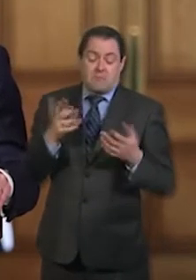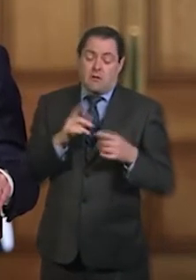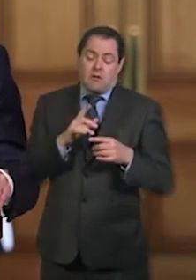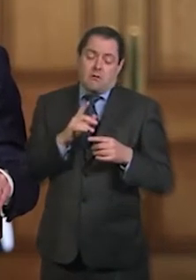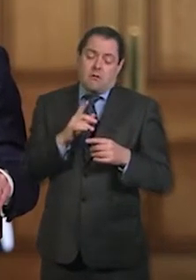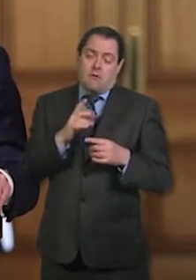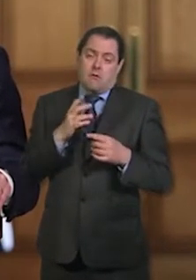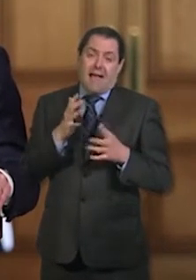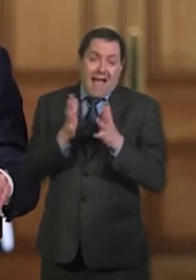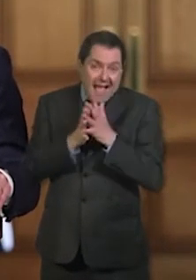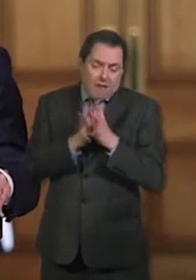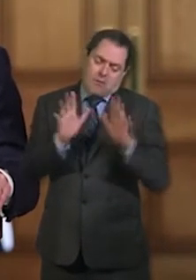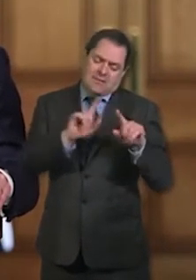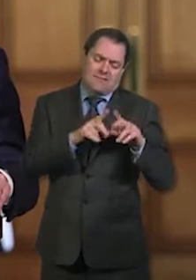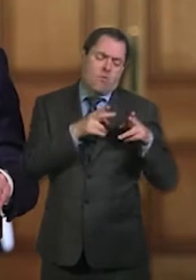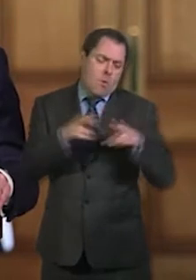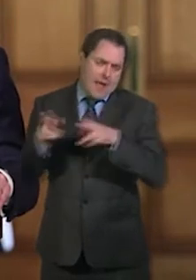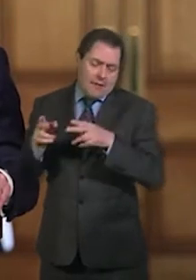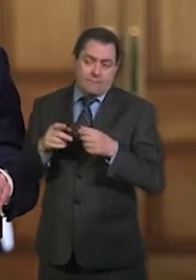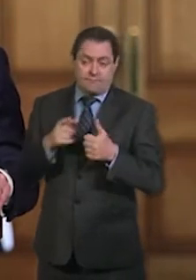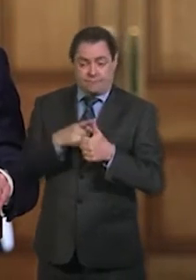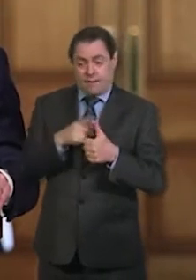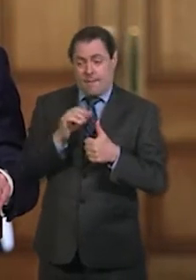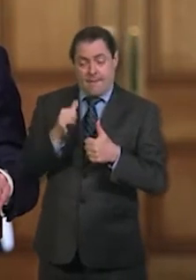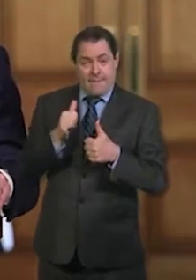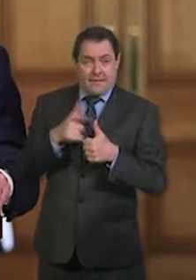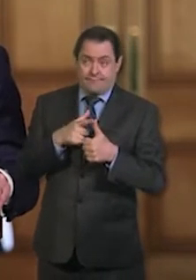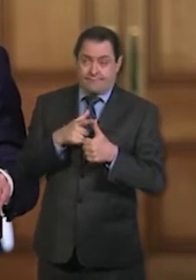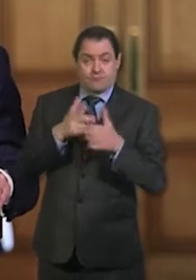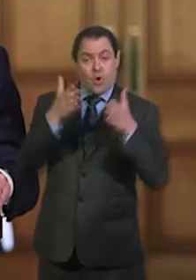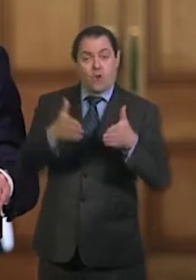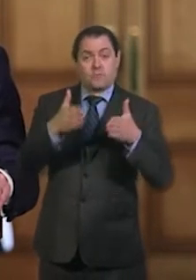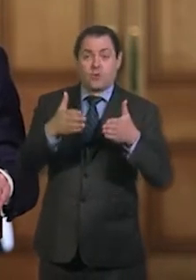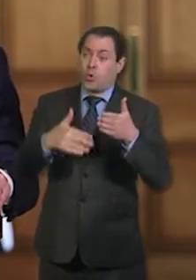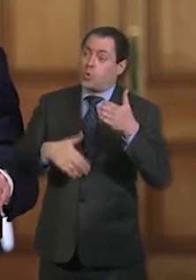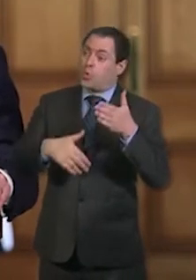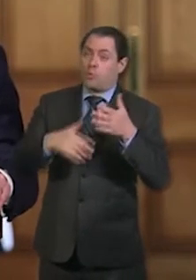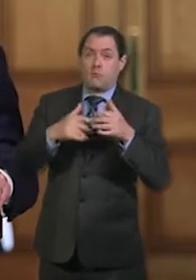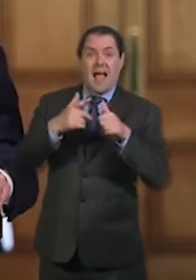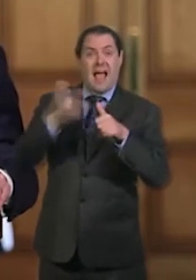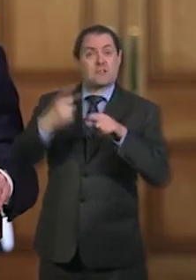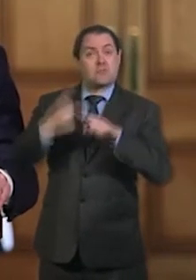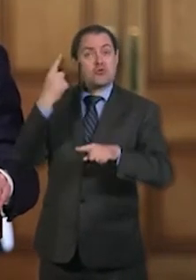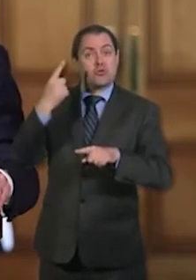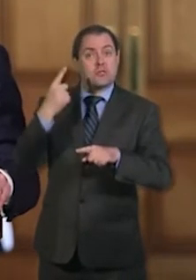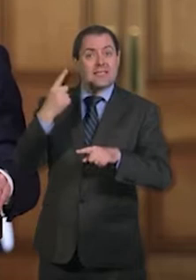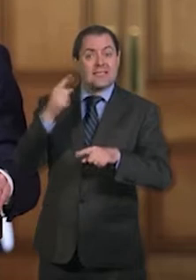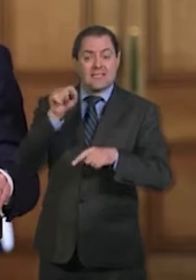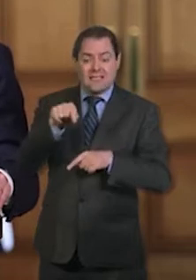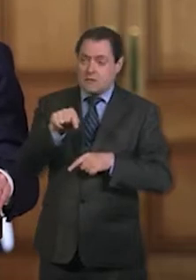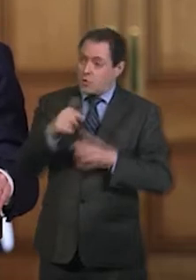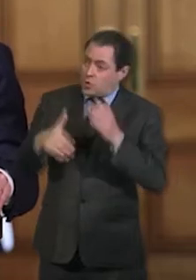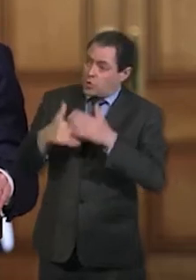shutting to new admissions a hospital A&E if there were an outbreak in that hospital. That's one